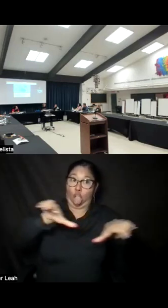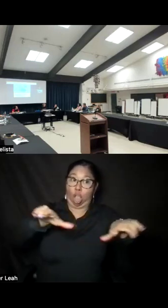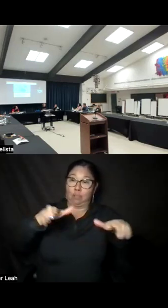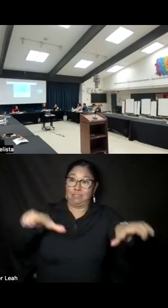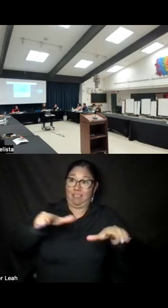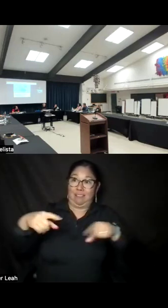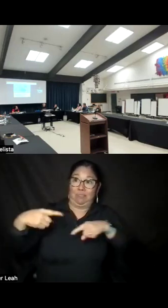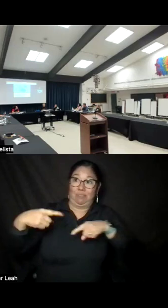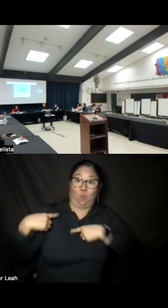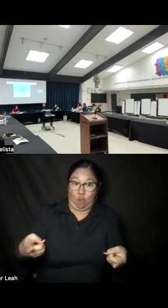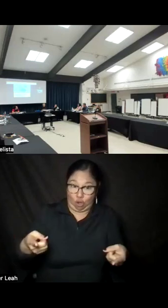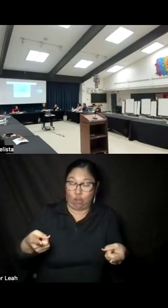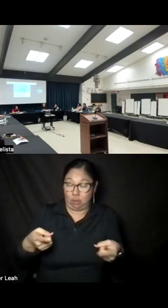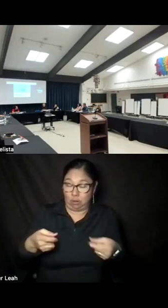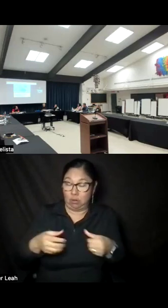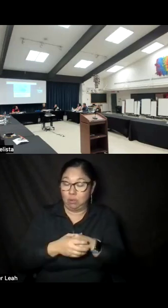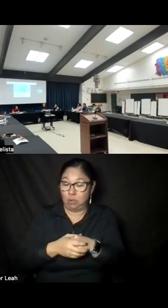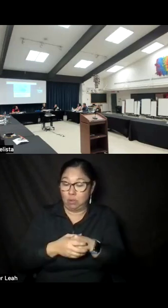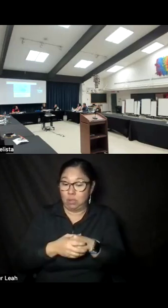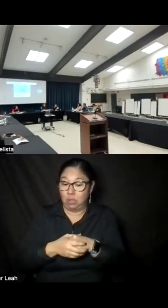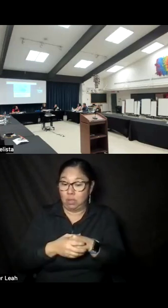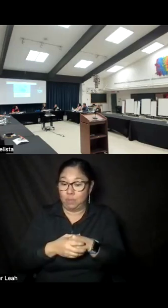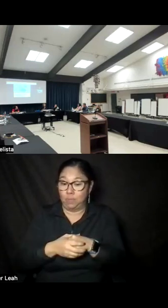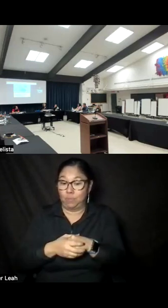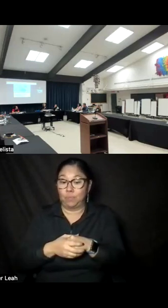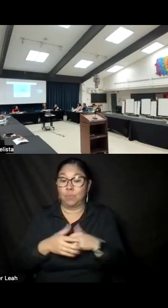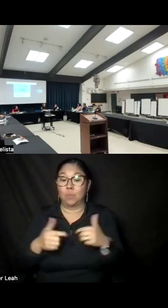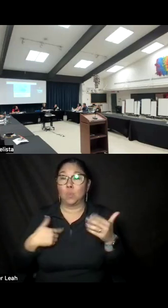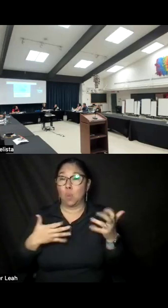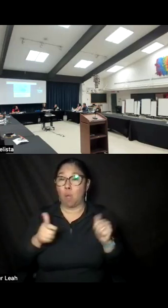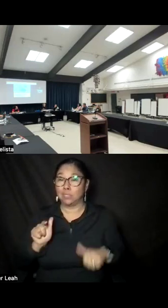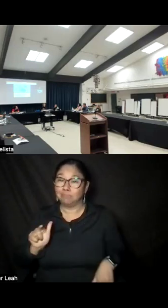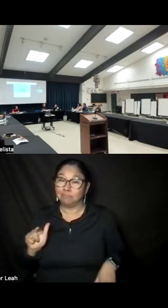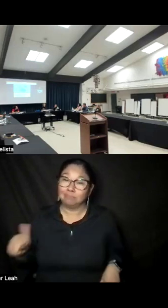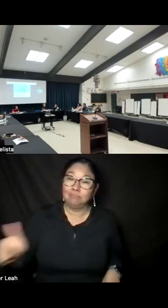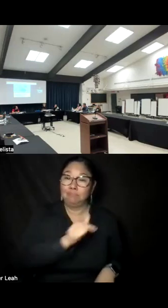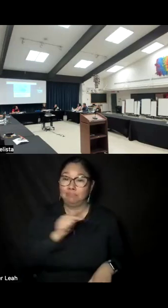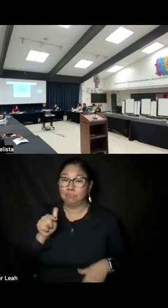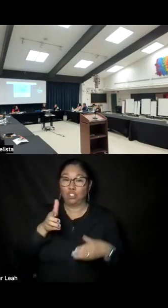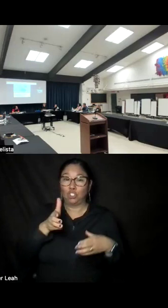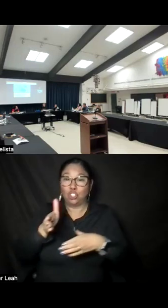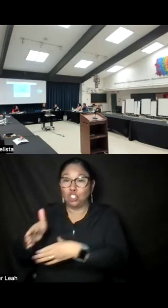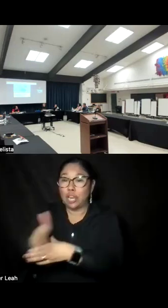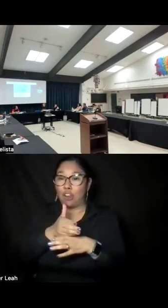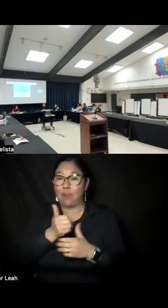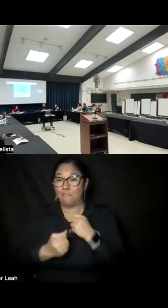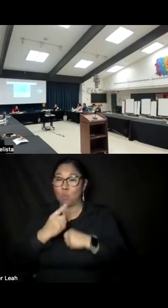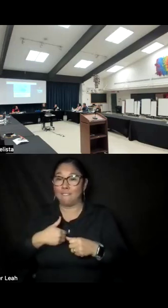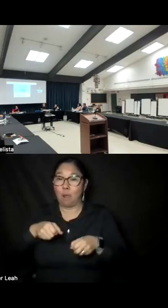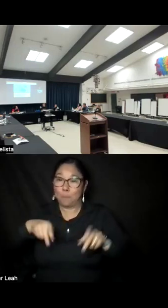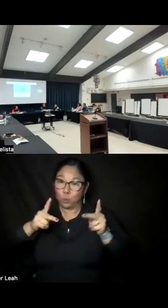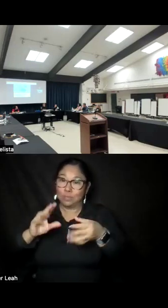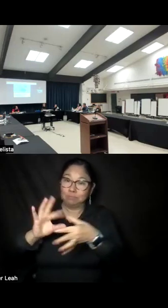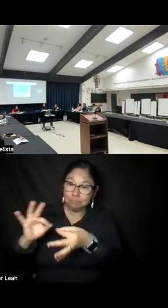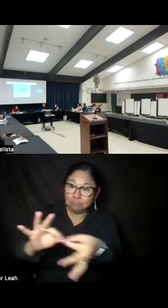far. And we want to do kind of a go around. We give everybody an opportunity to speak to that.